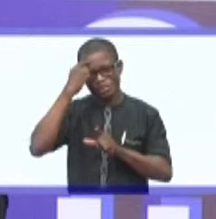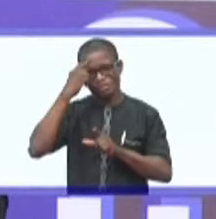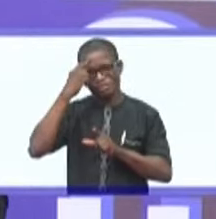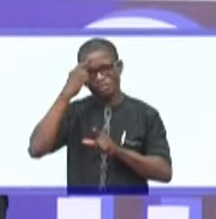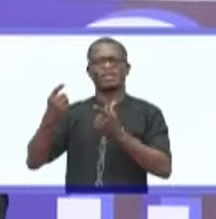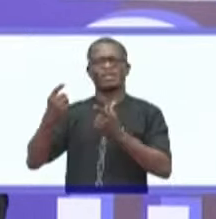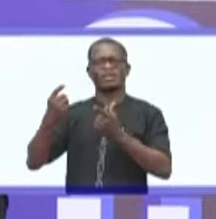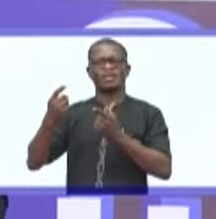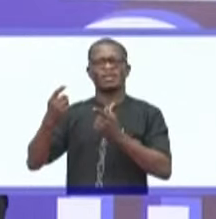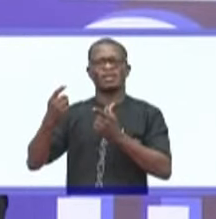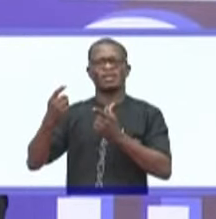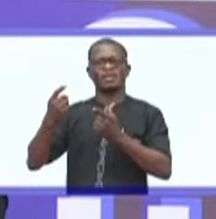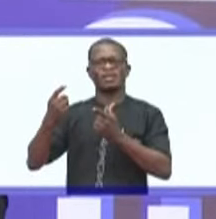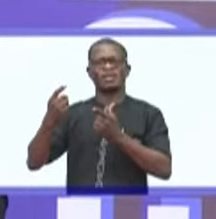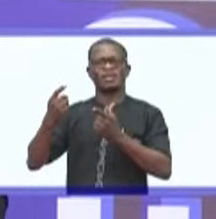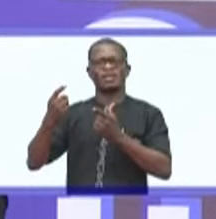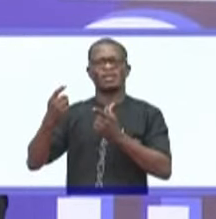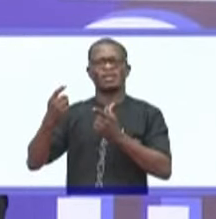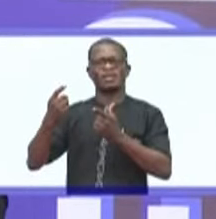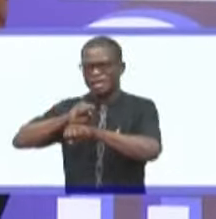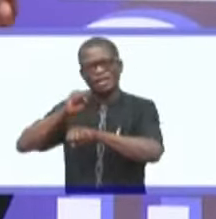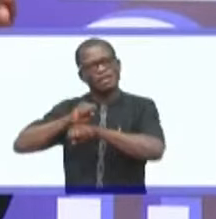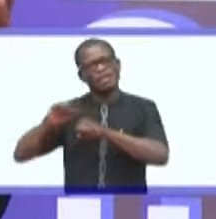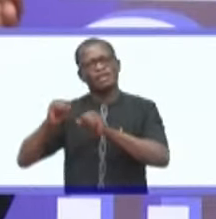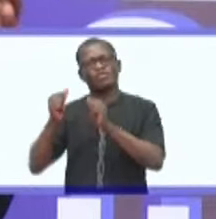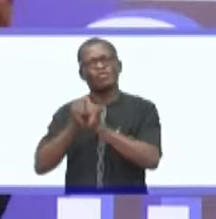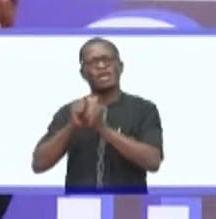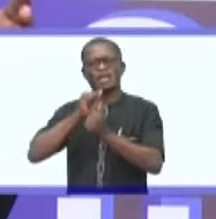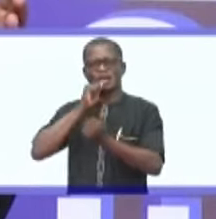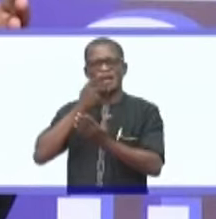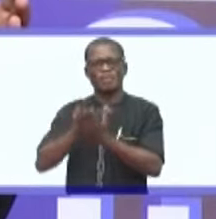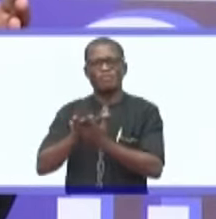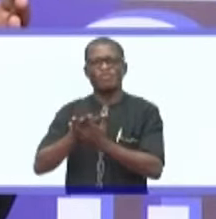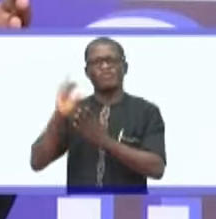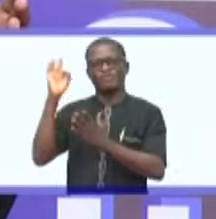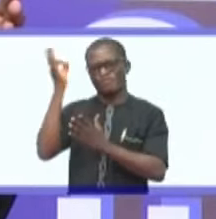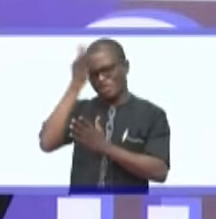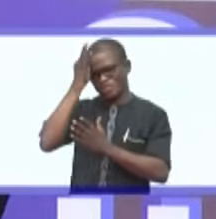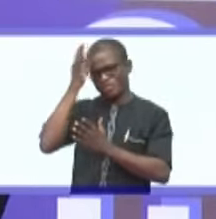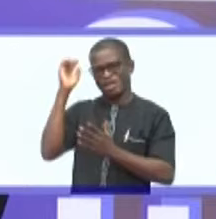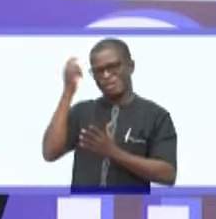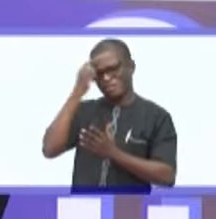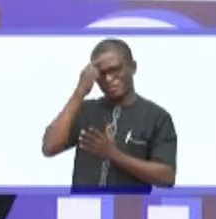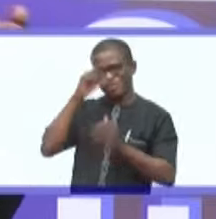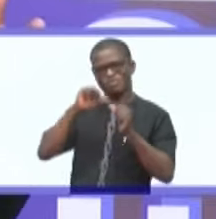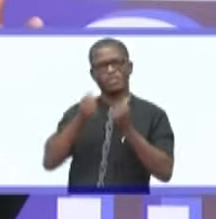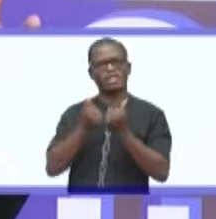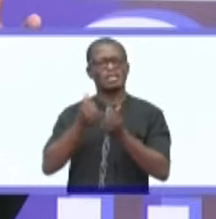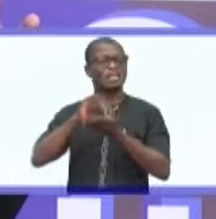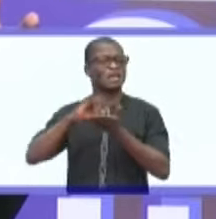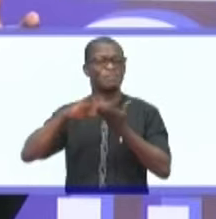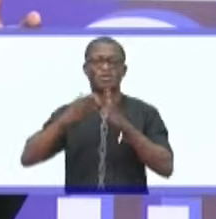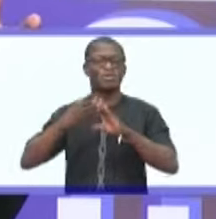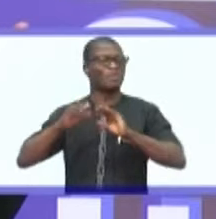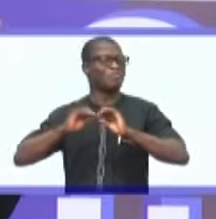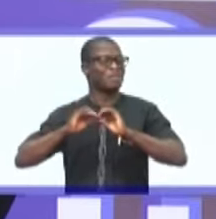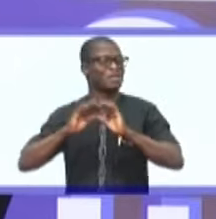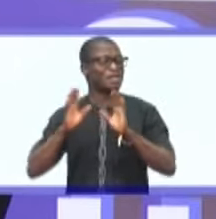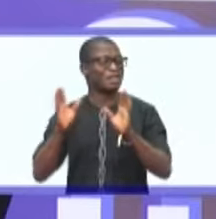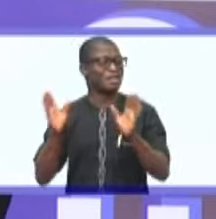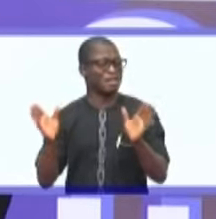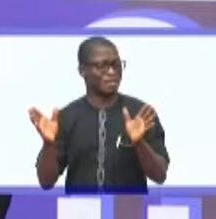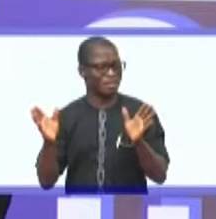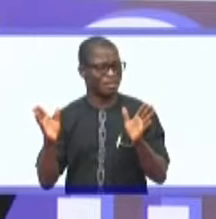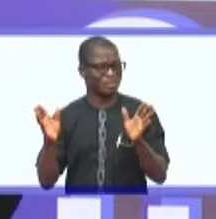state, working with approved federal agencies, and it became clear